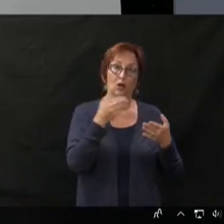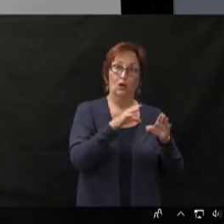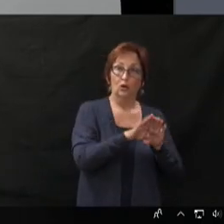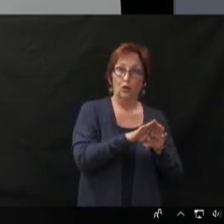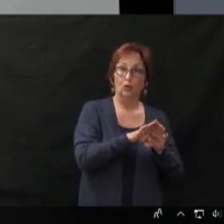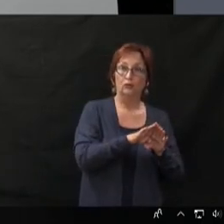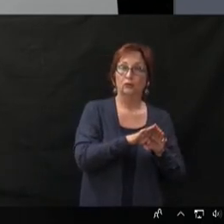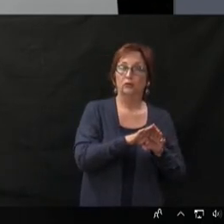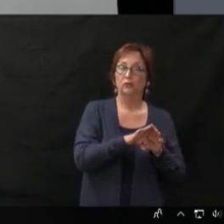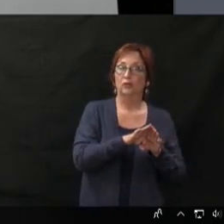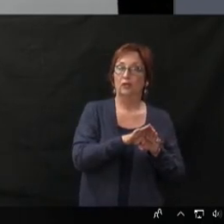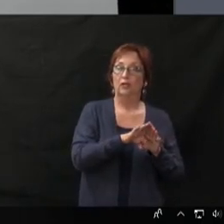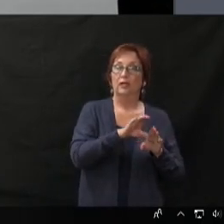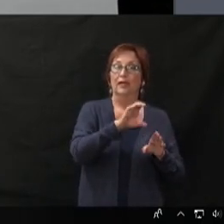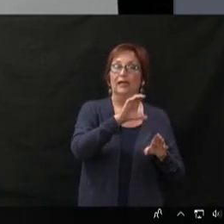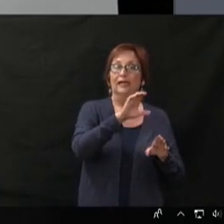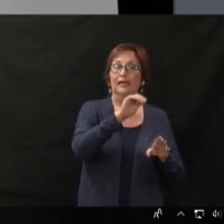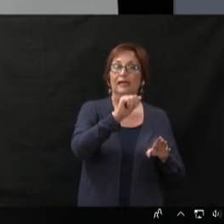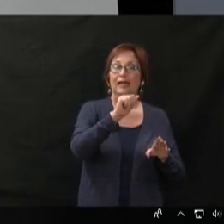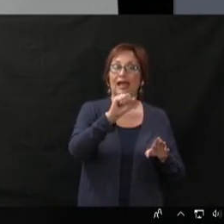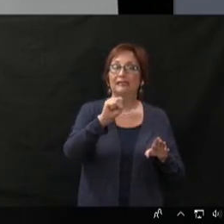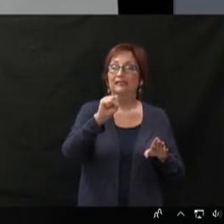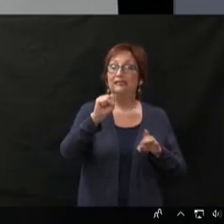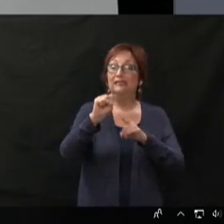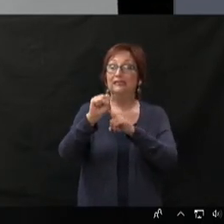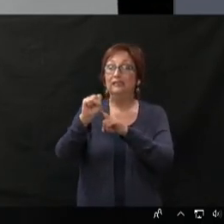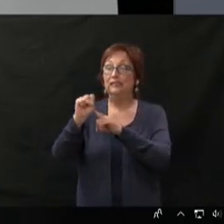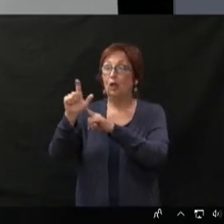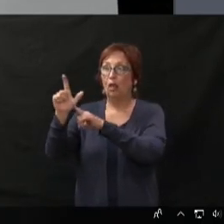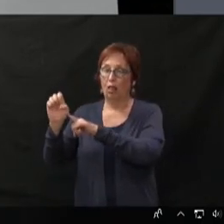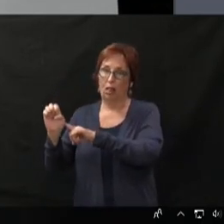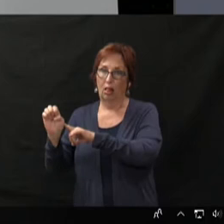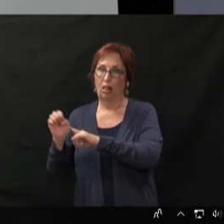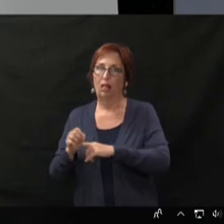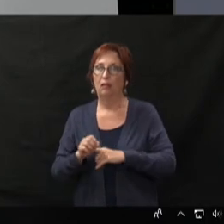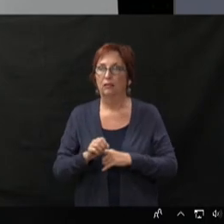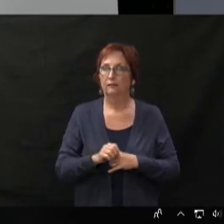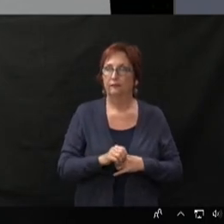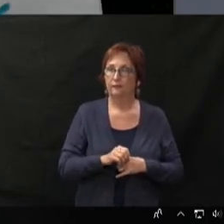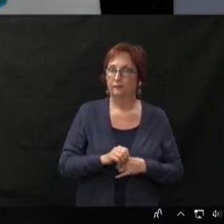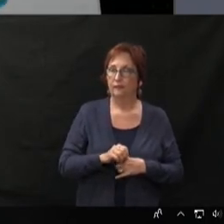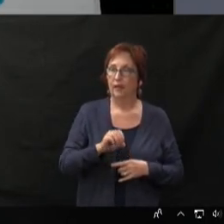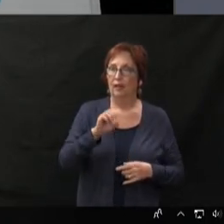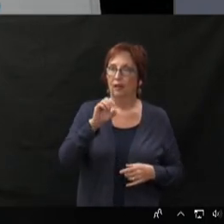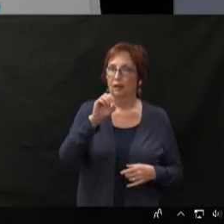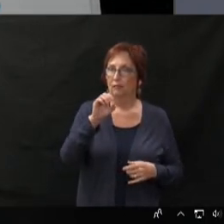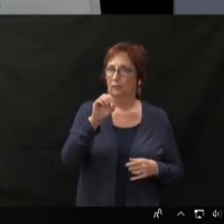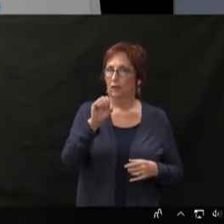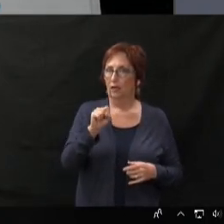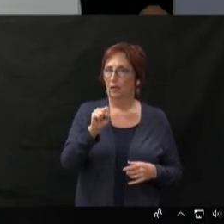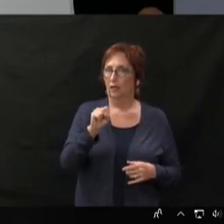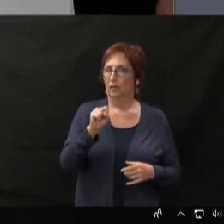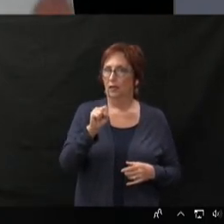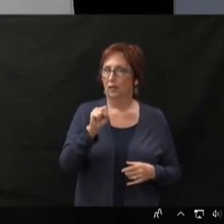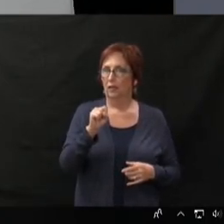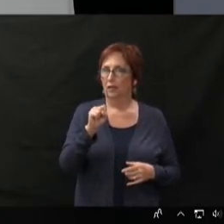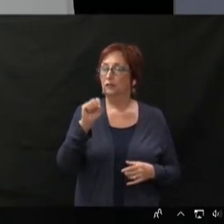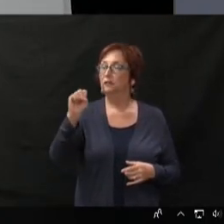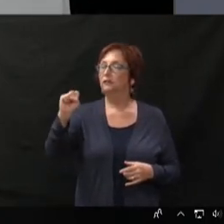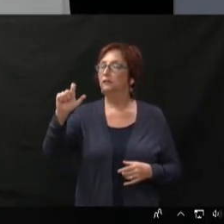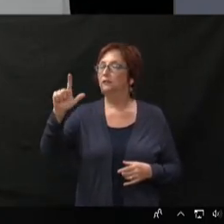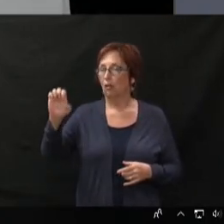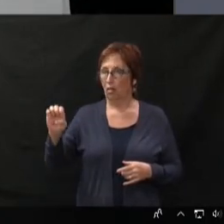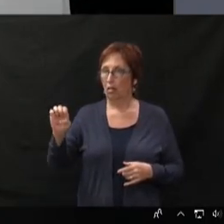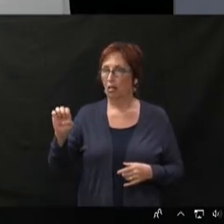it's castle. So can you say soul? Soul. And then I wanted to do a